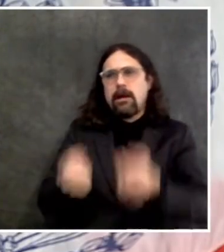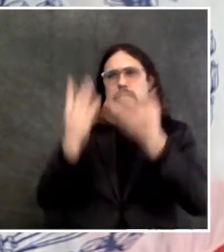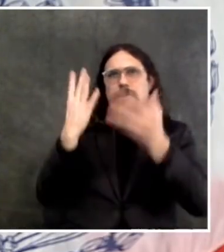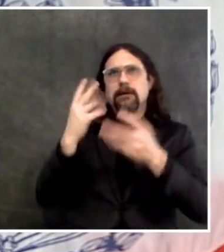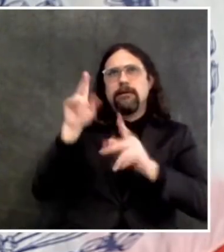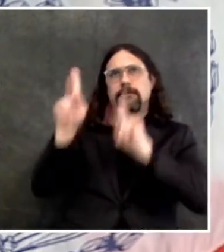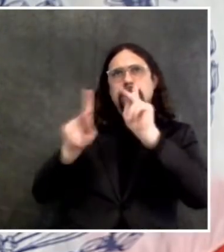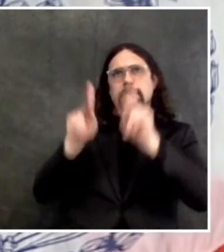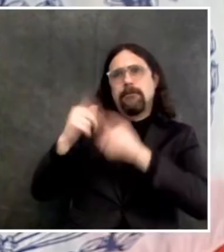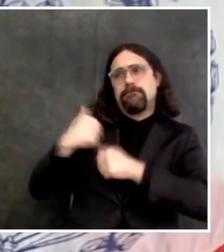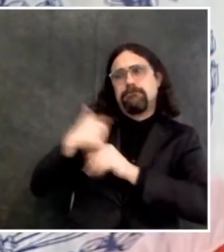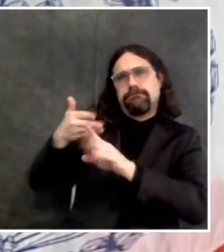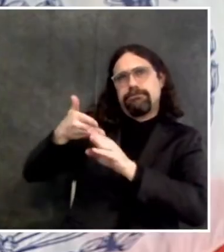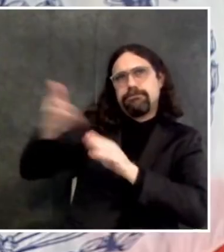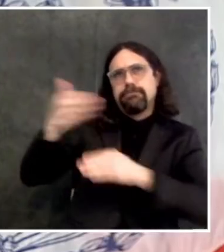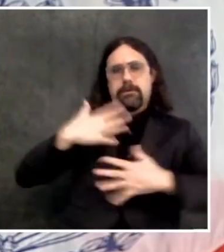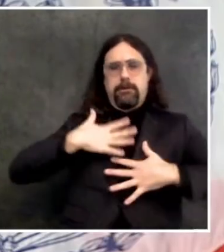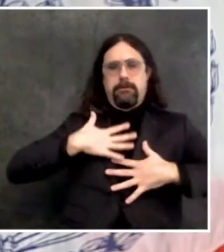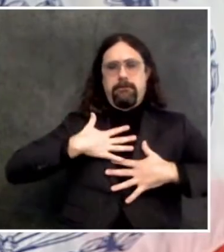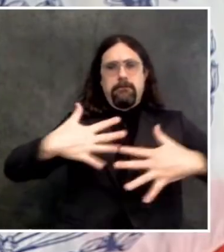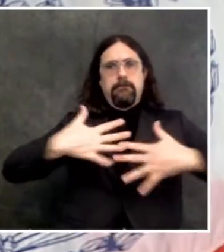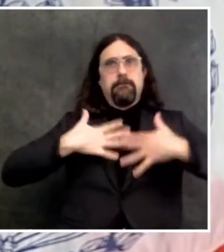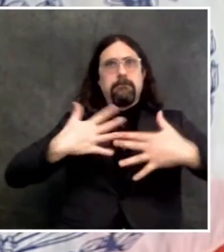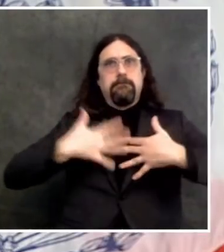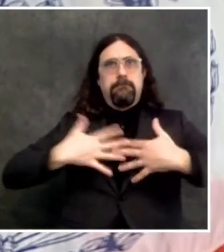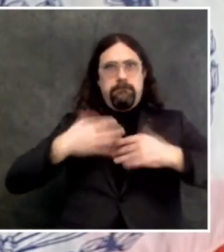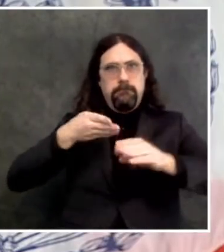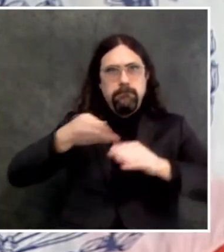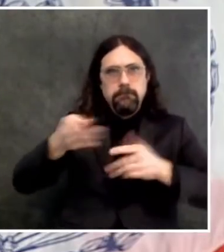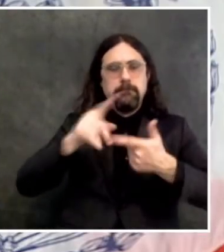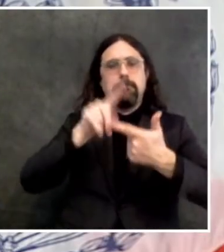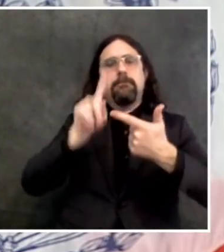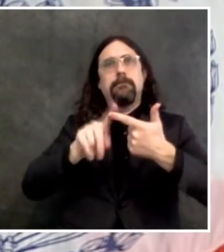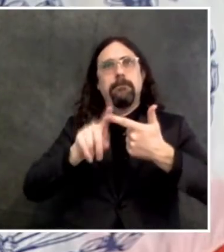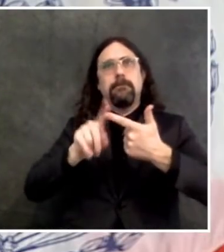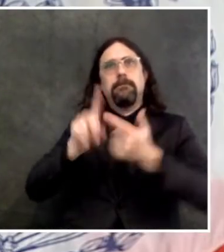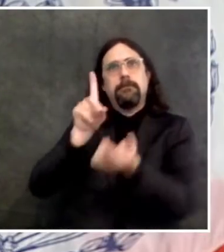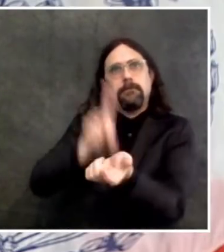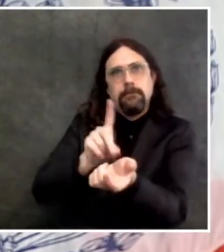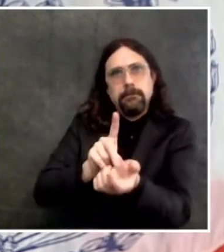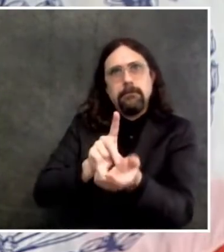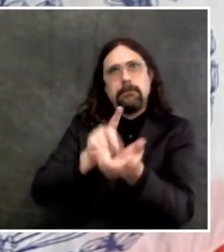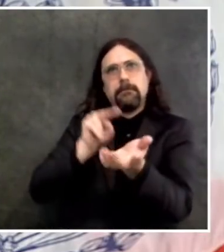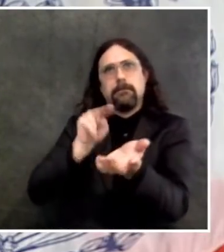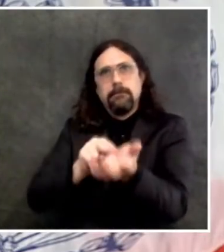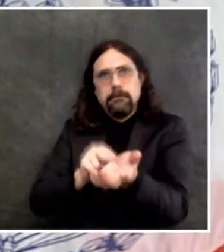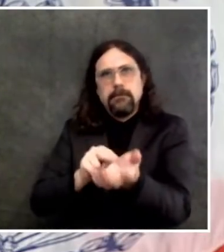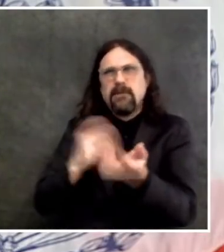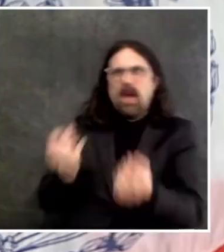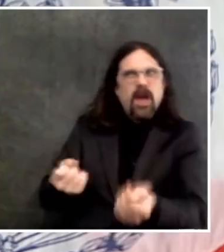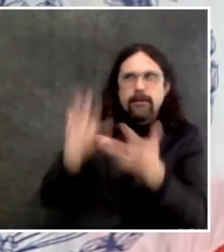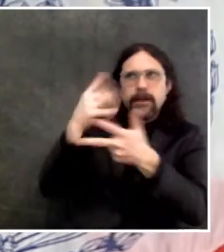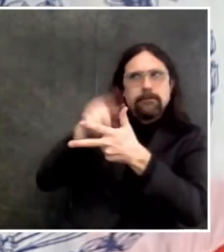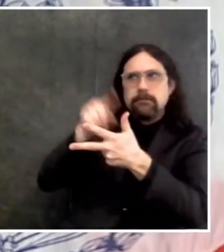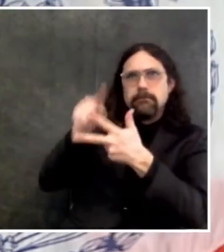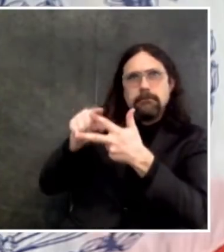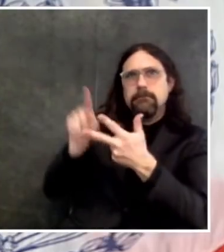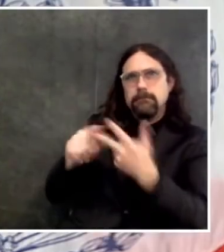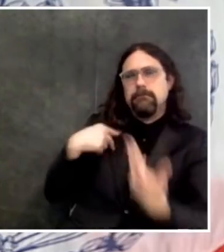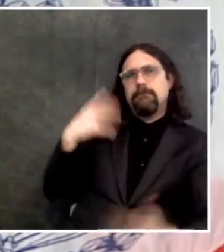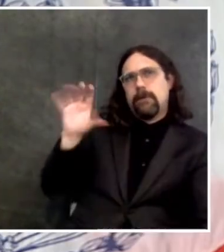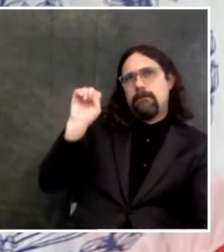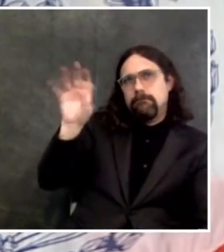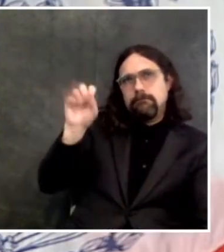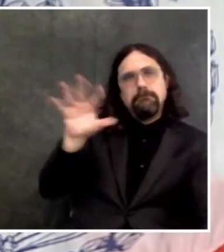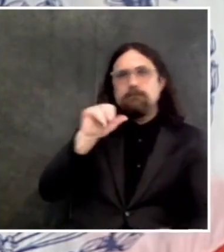with the request. I had a follow-up conversation with Secretary Esper and General Milley again this afternoon. I'm going to be